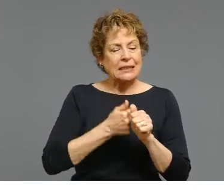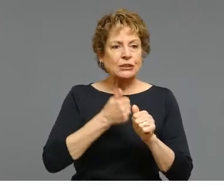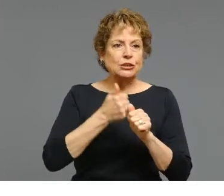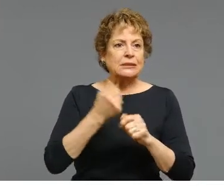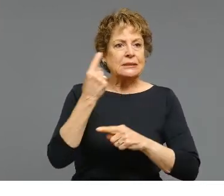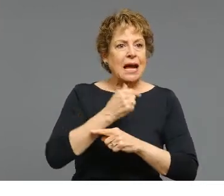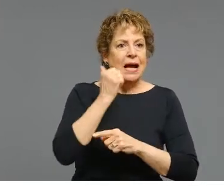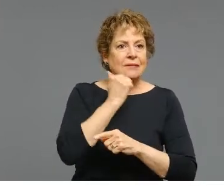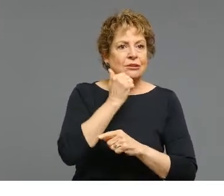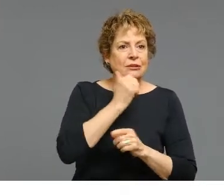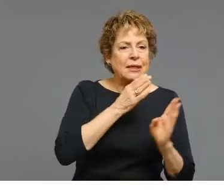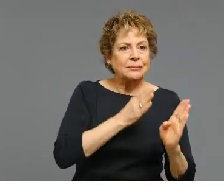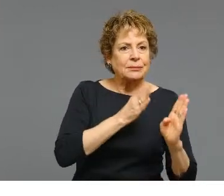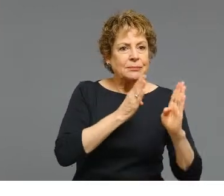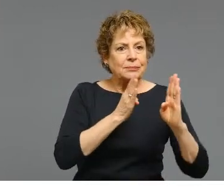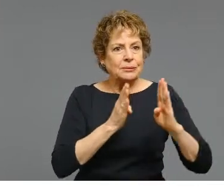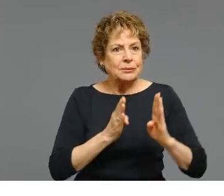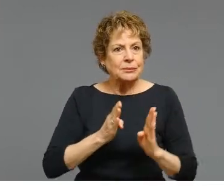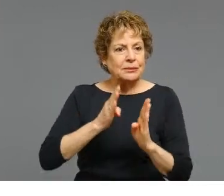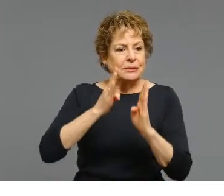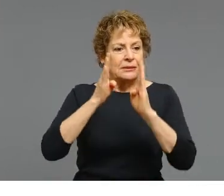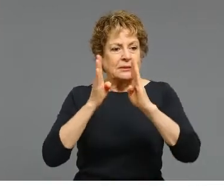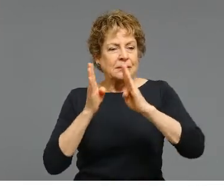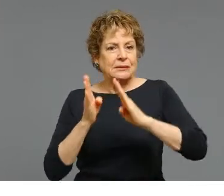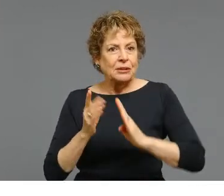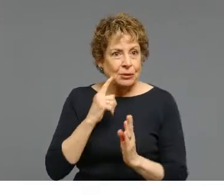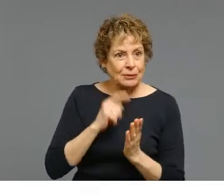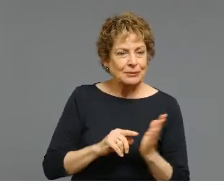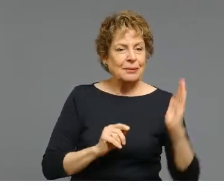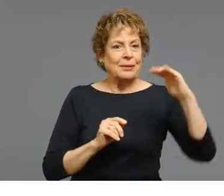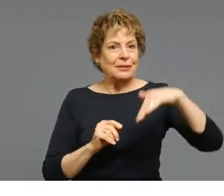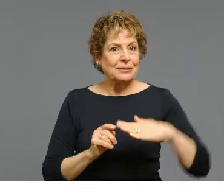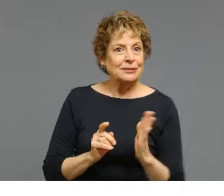significant events that we feel may have an impact on